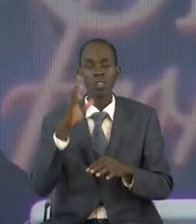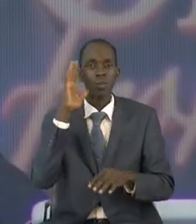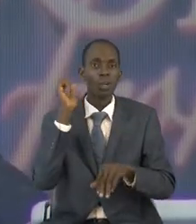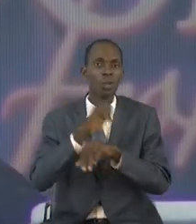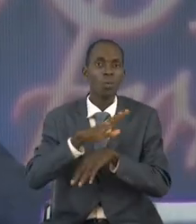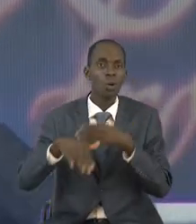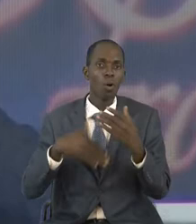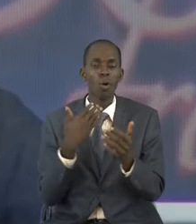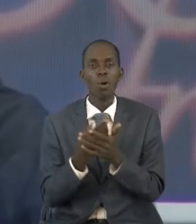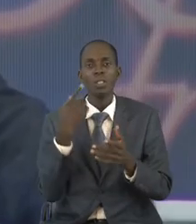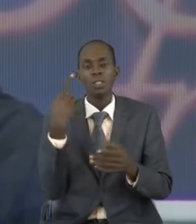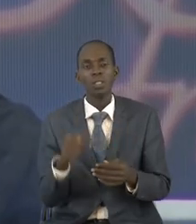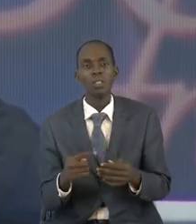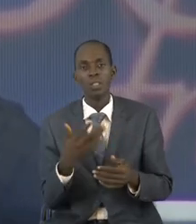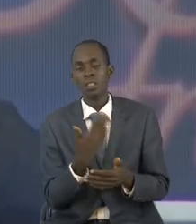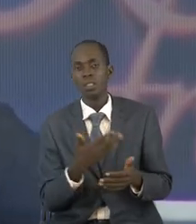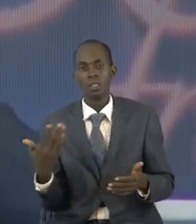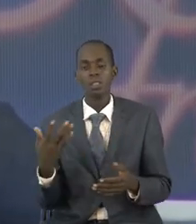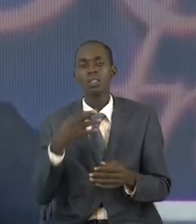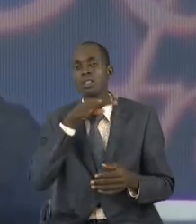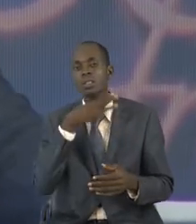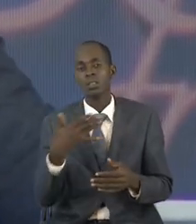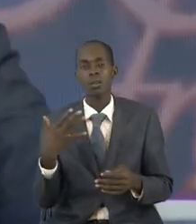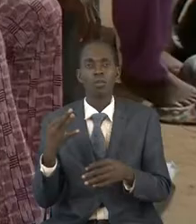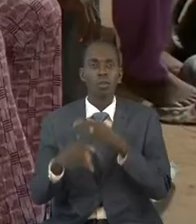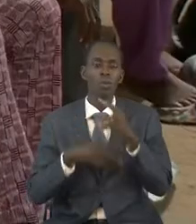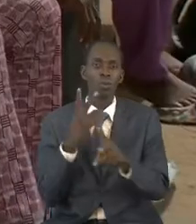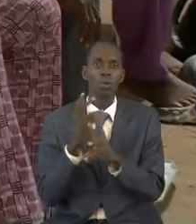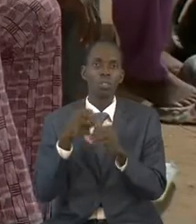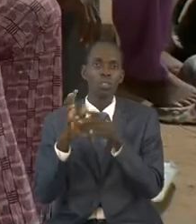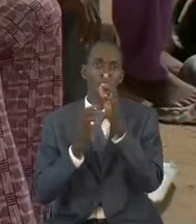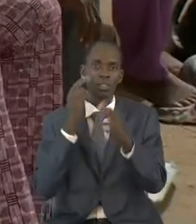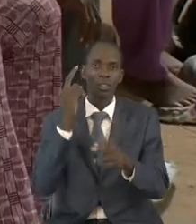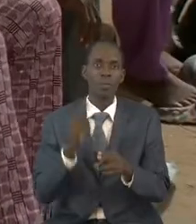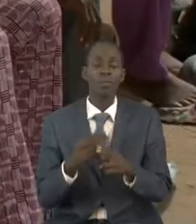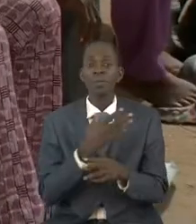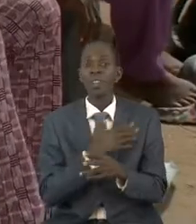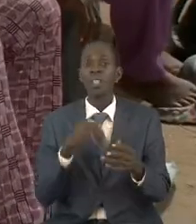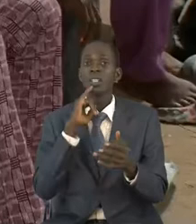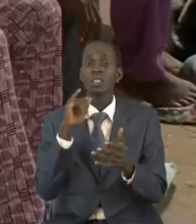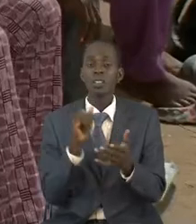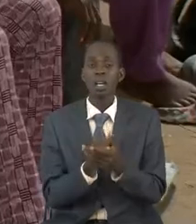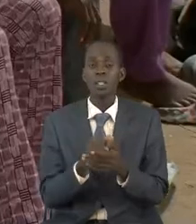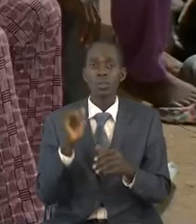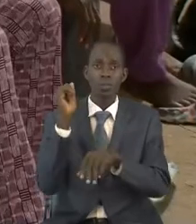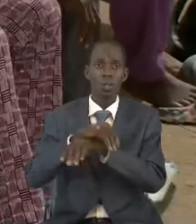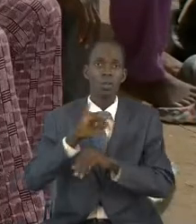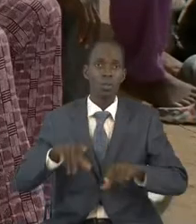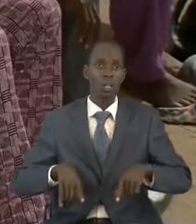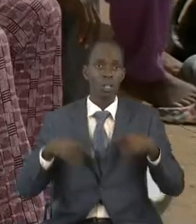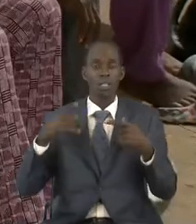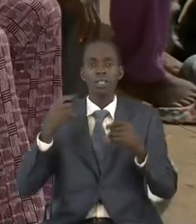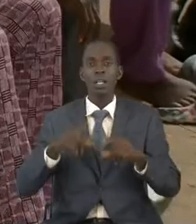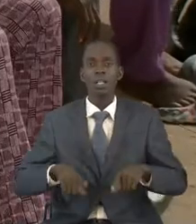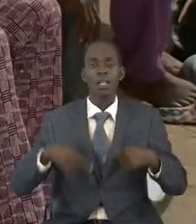the filthiness of the world, in Jesus' name. And it is that overcoming life, the life of